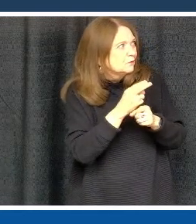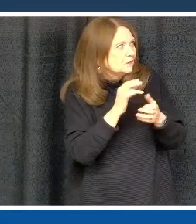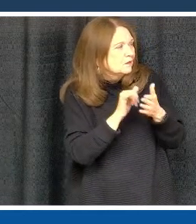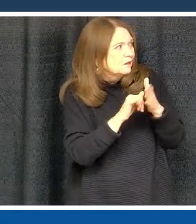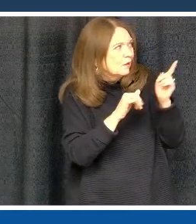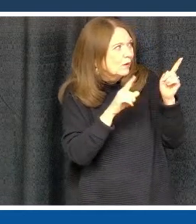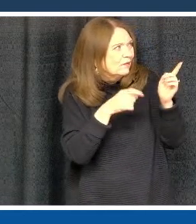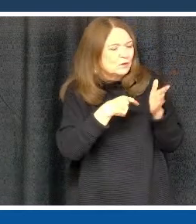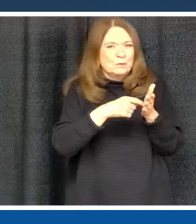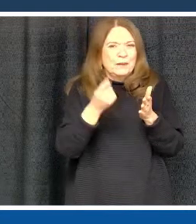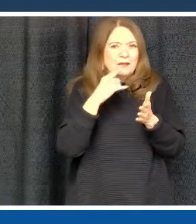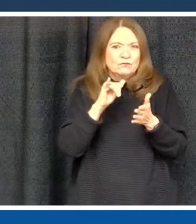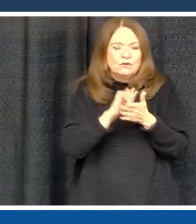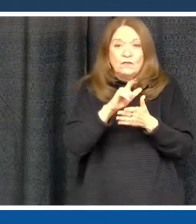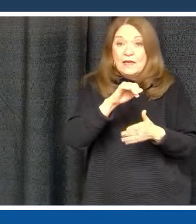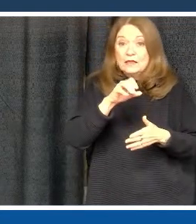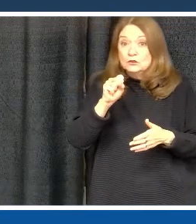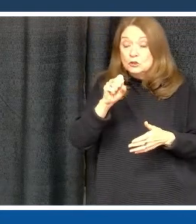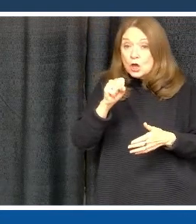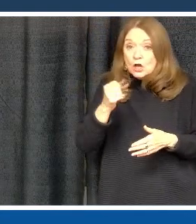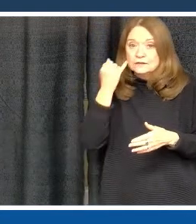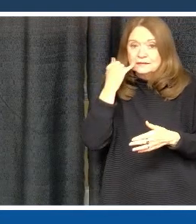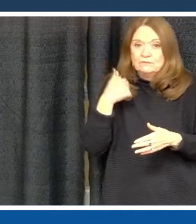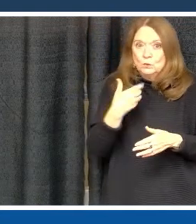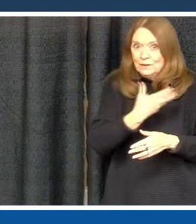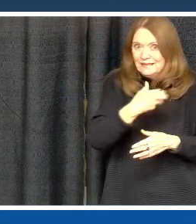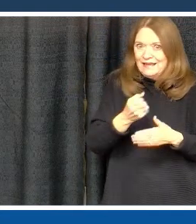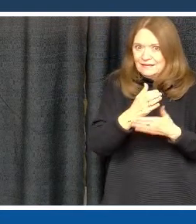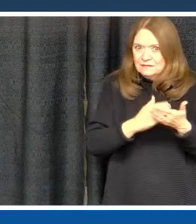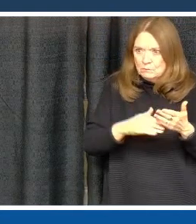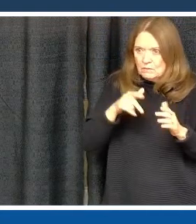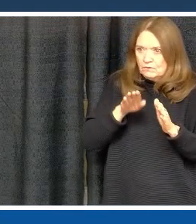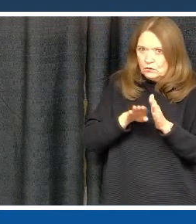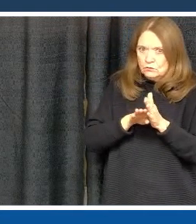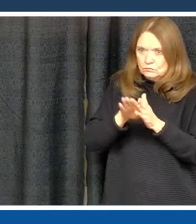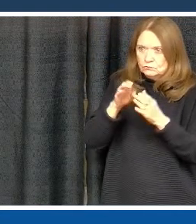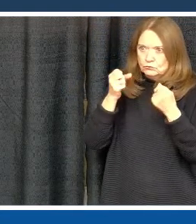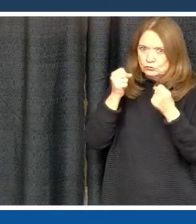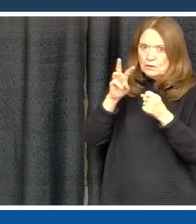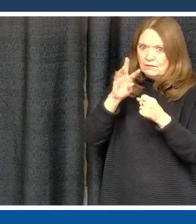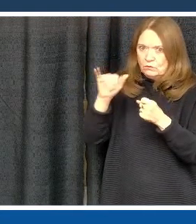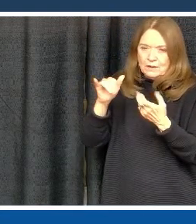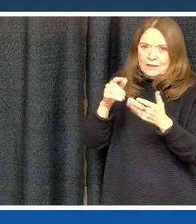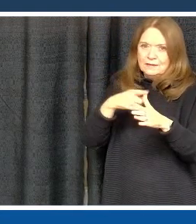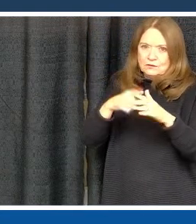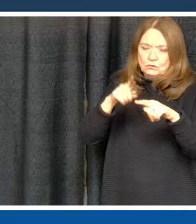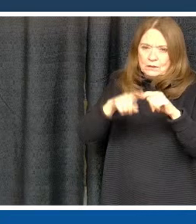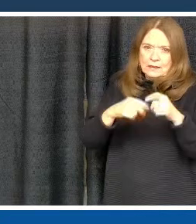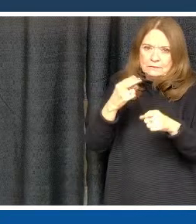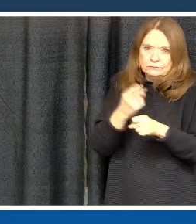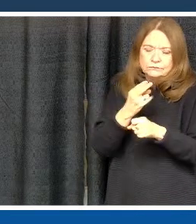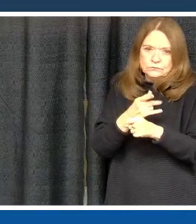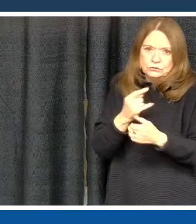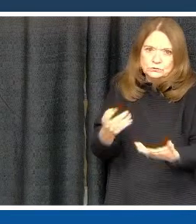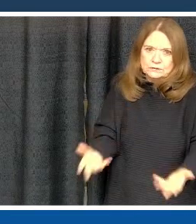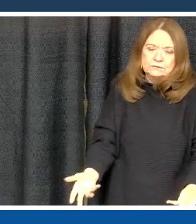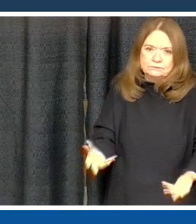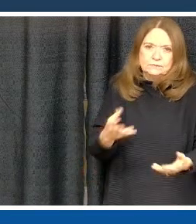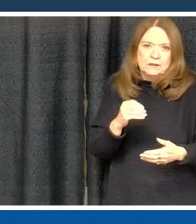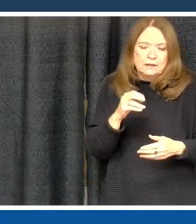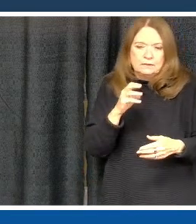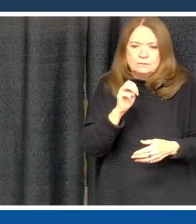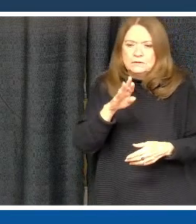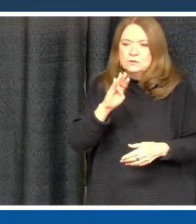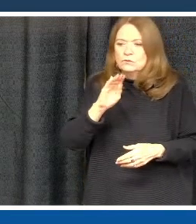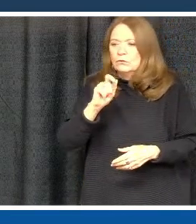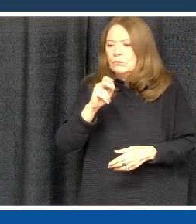to pay for that loss. So if they determine that that driveway is no longer usable, it's a taking. And Mr. Baker,